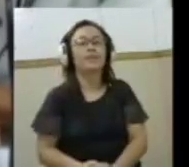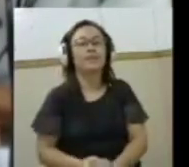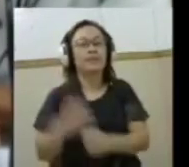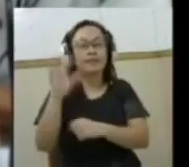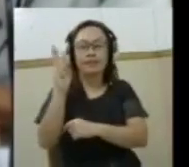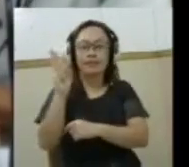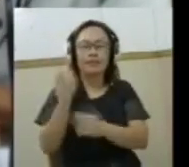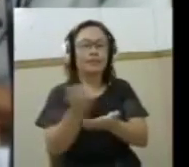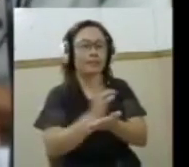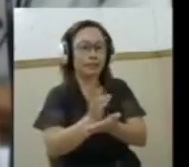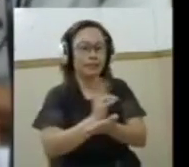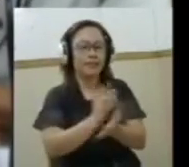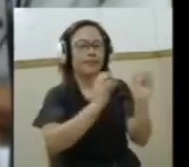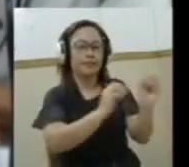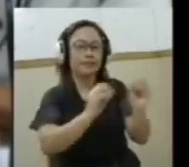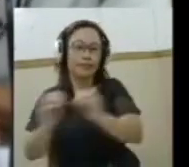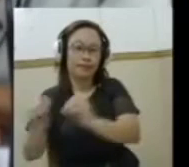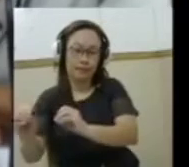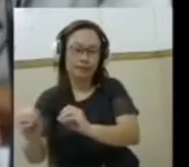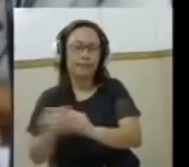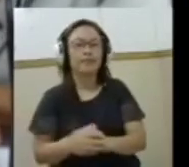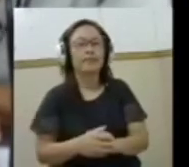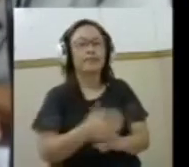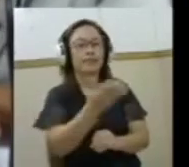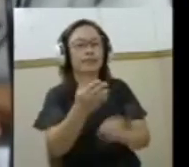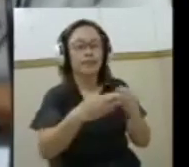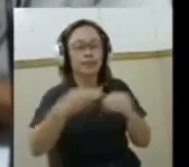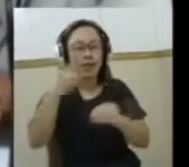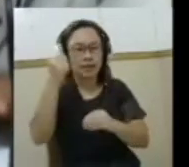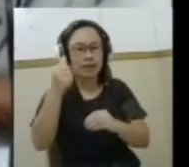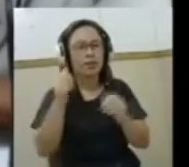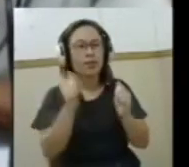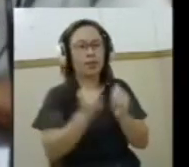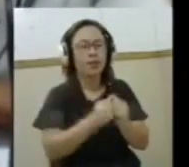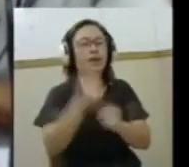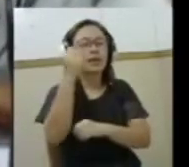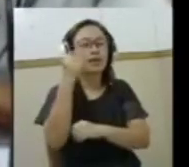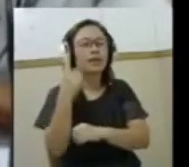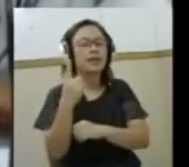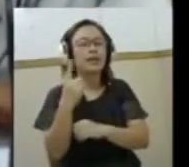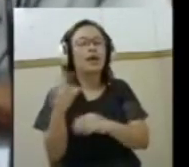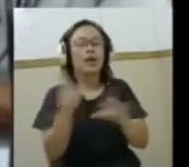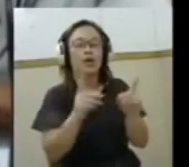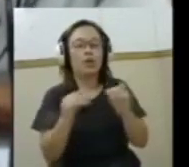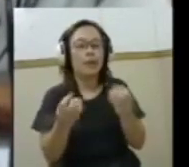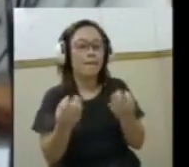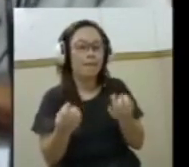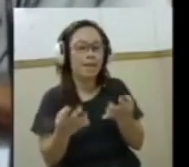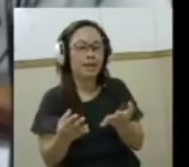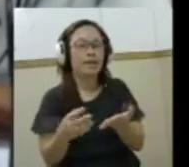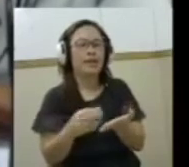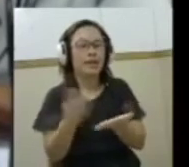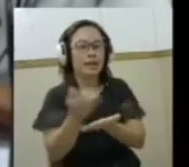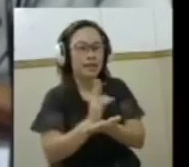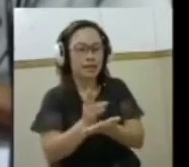6, research teaches you better discernment or understanding. Doing a lot of research helps you